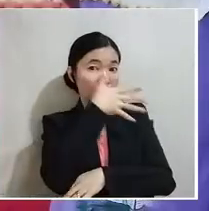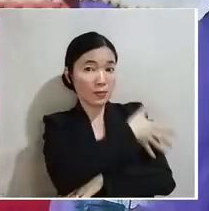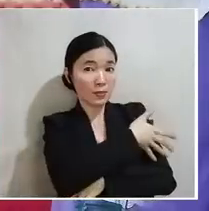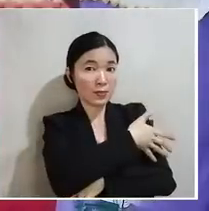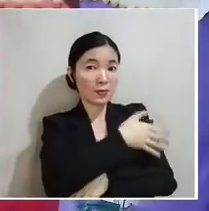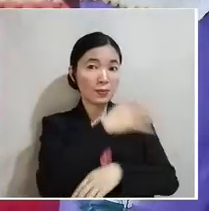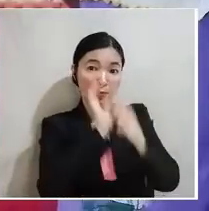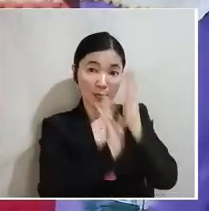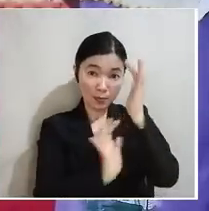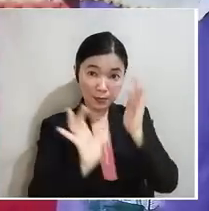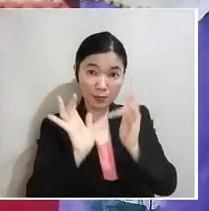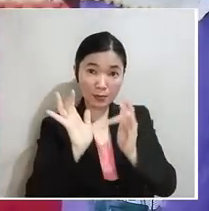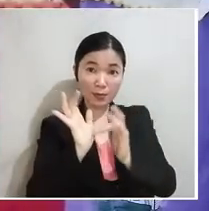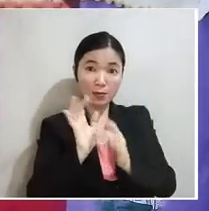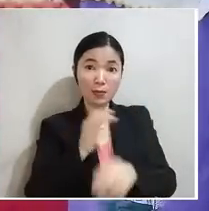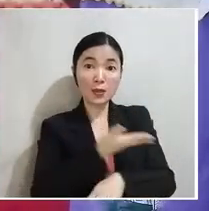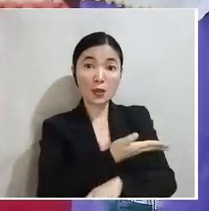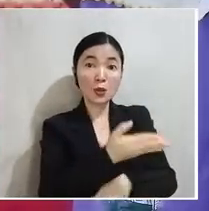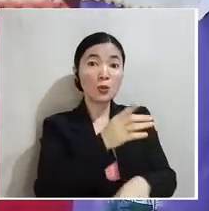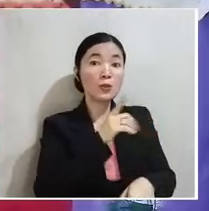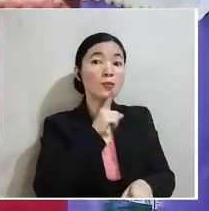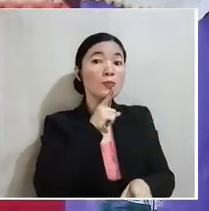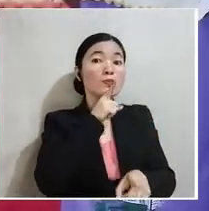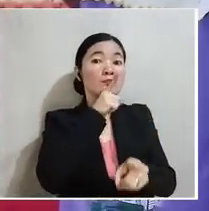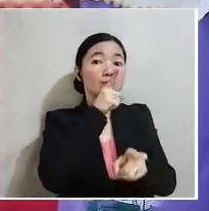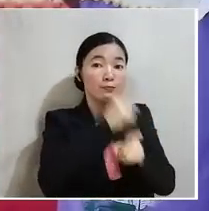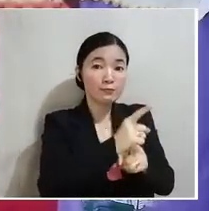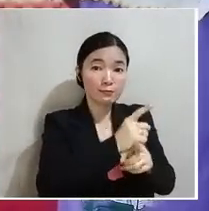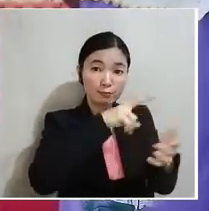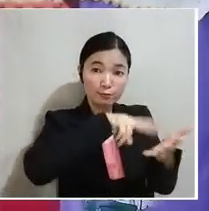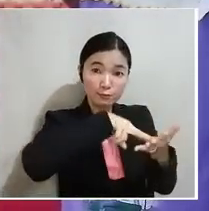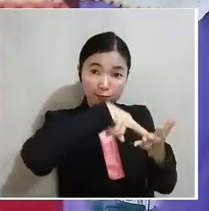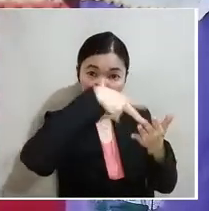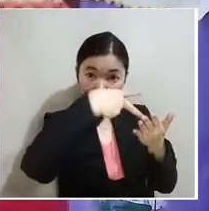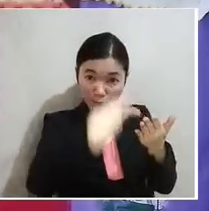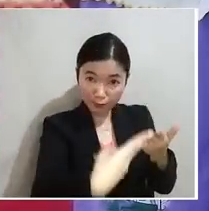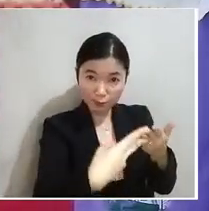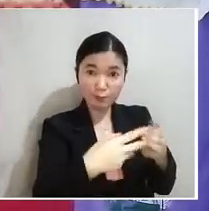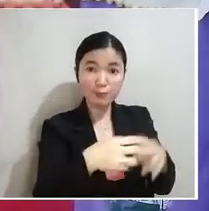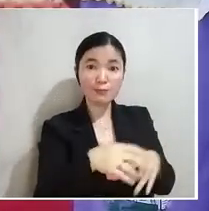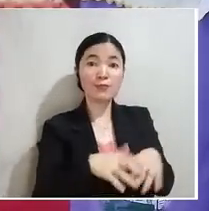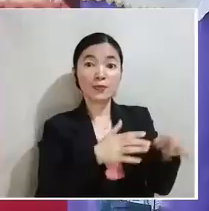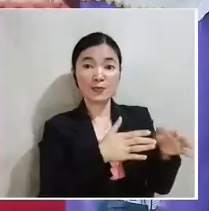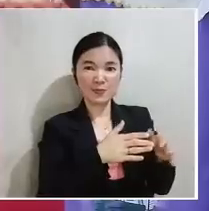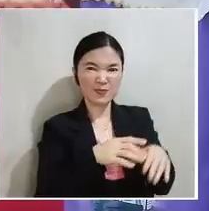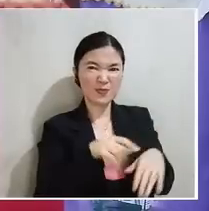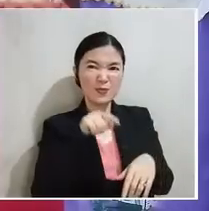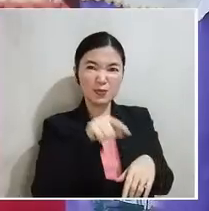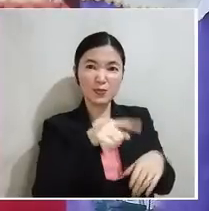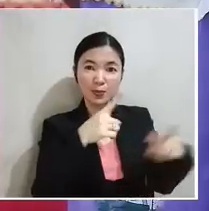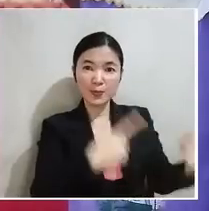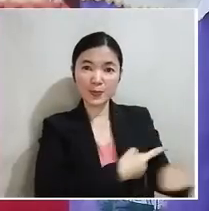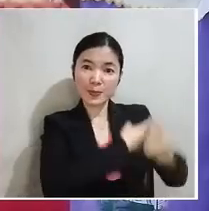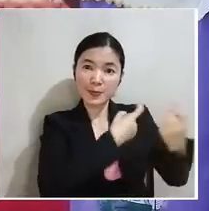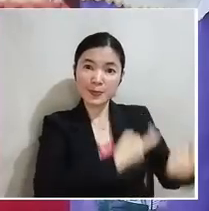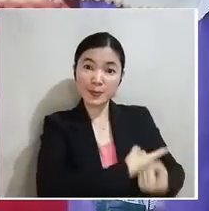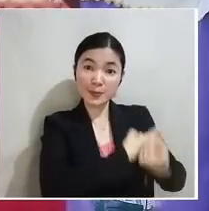surely stumble and fall in the ways of sin and